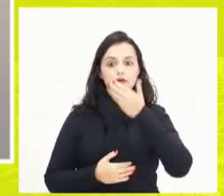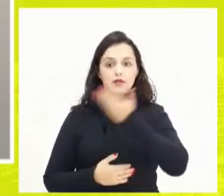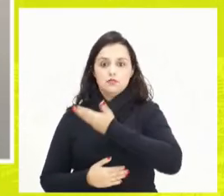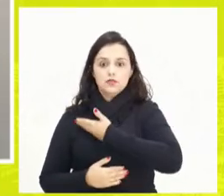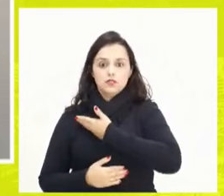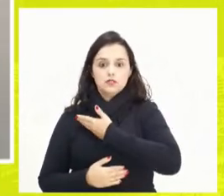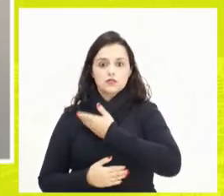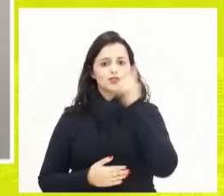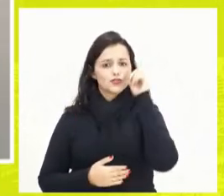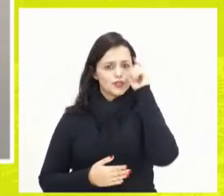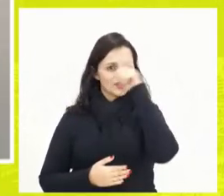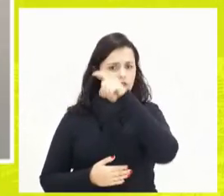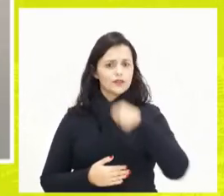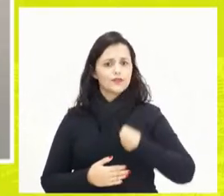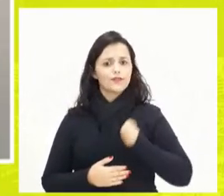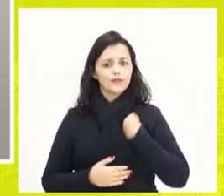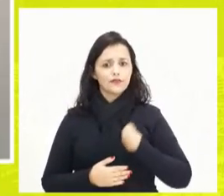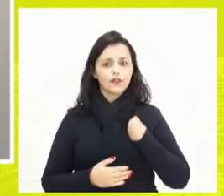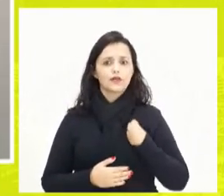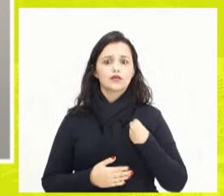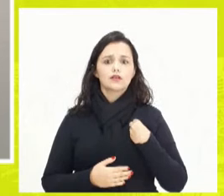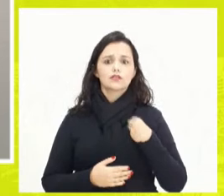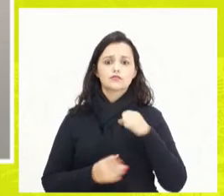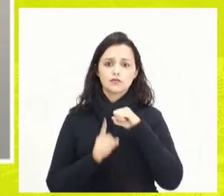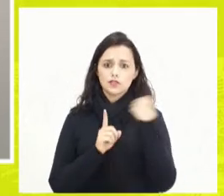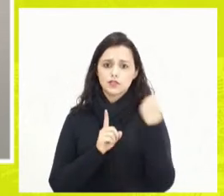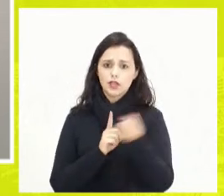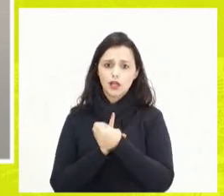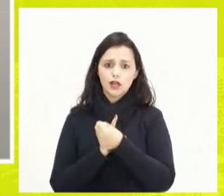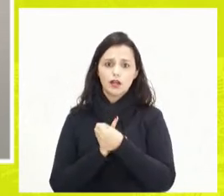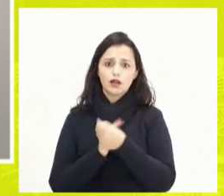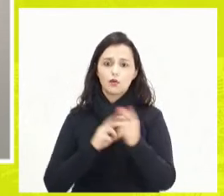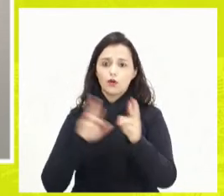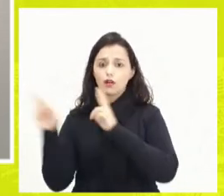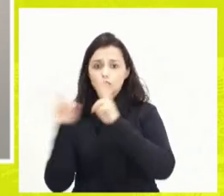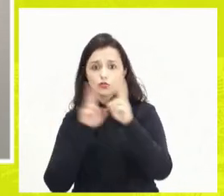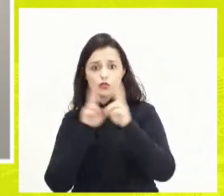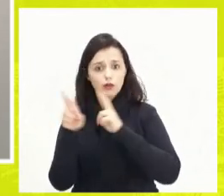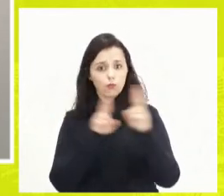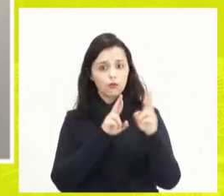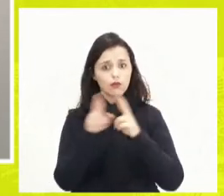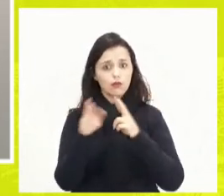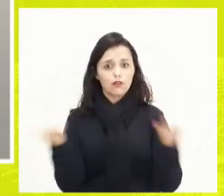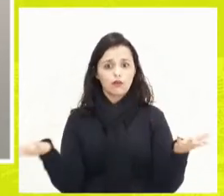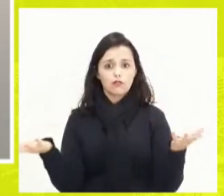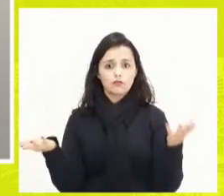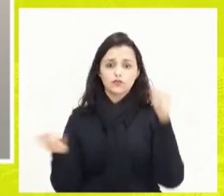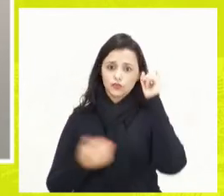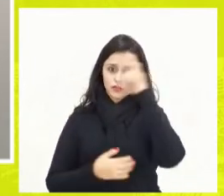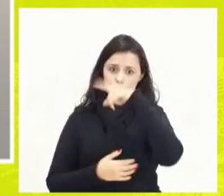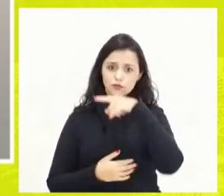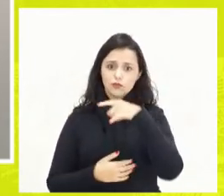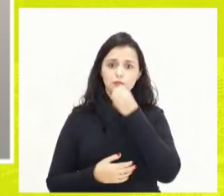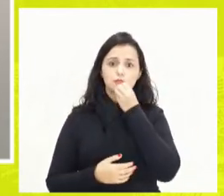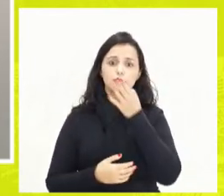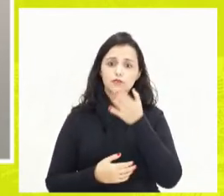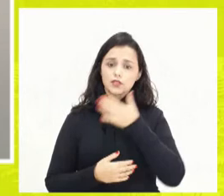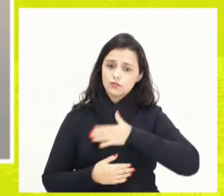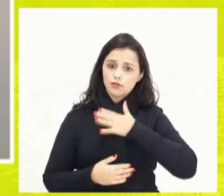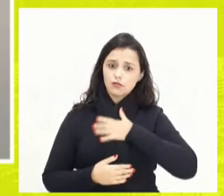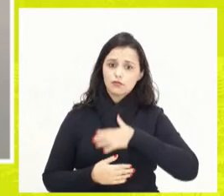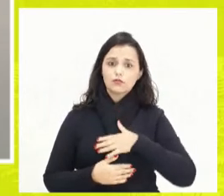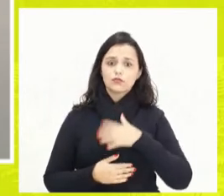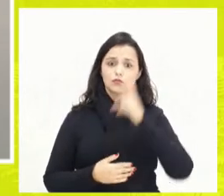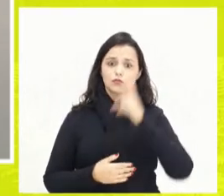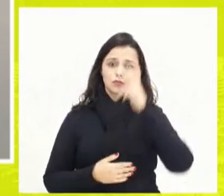friend it's really hard for people to have a social life and that has an impact on their